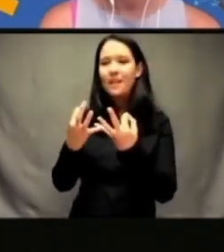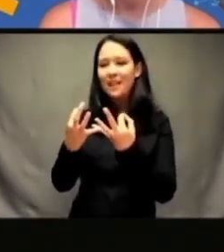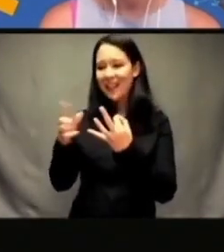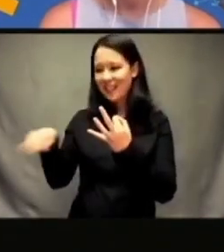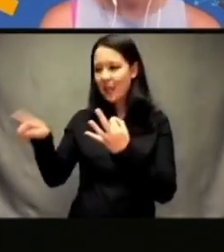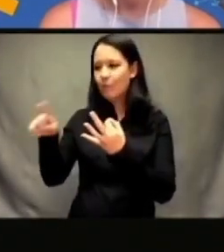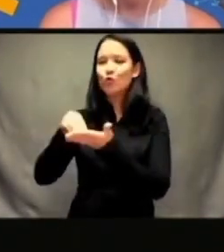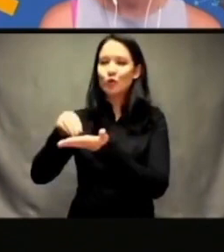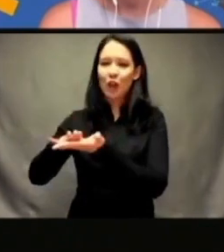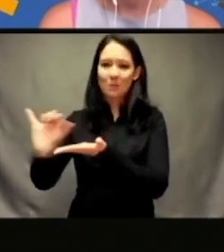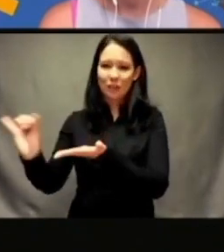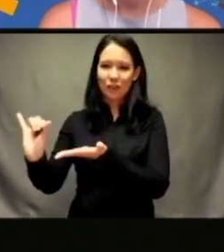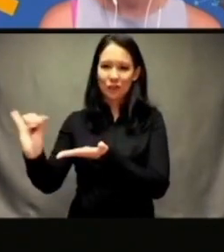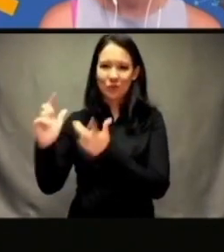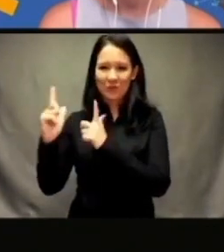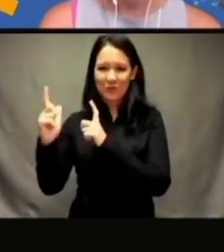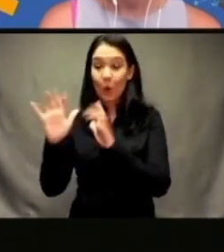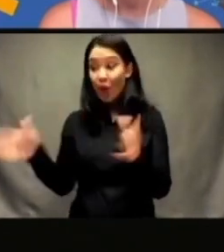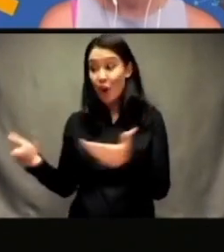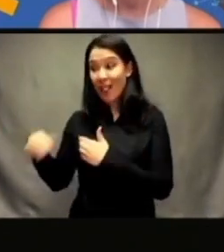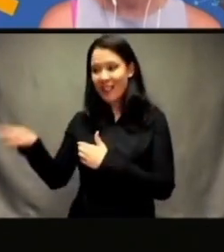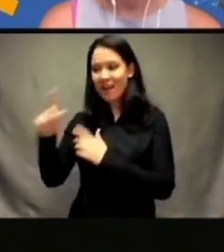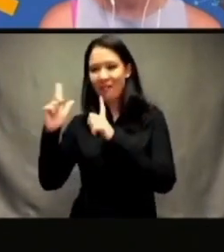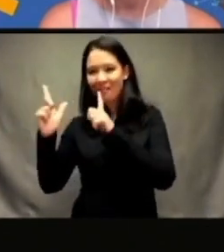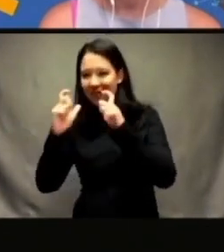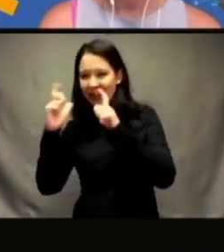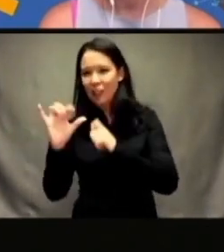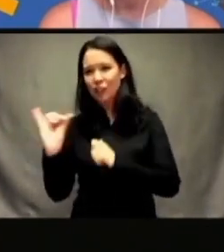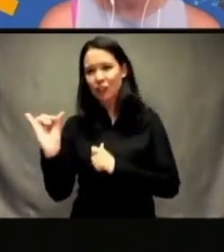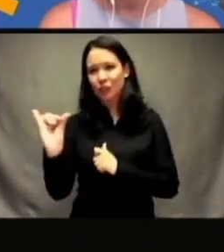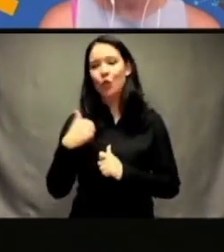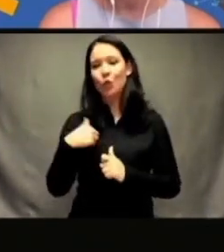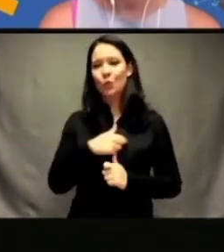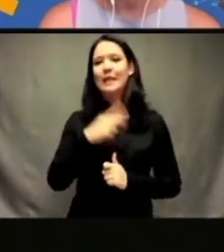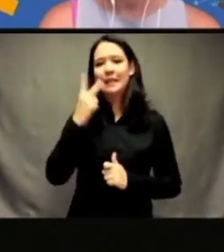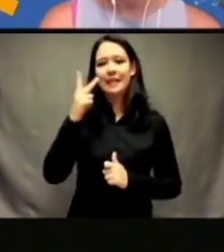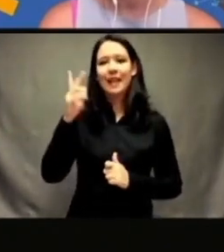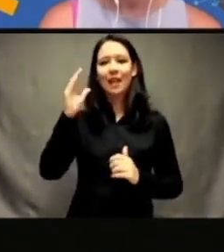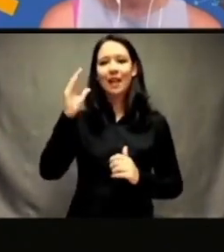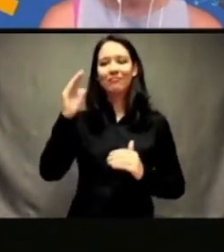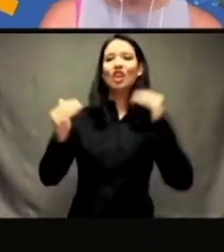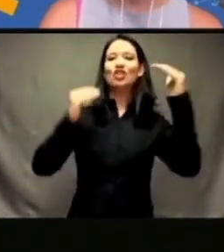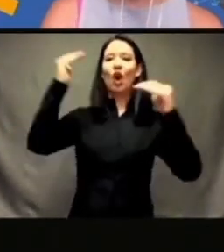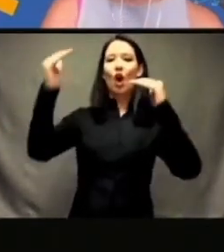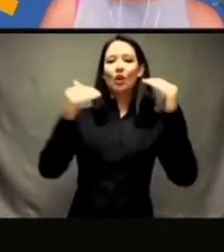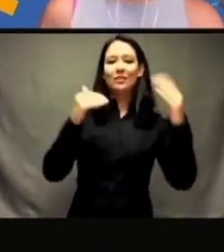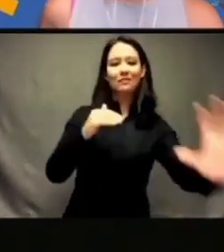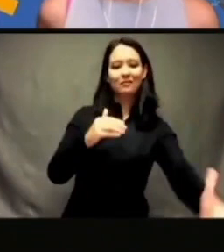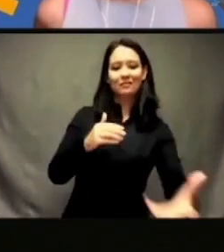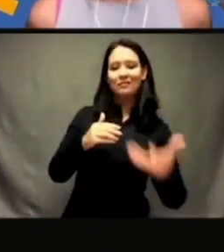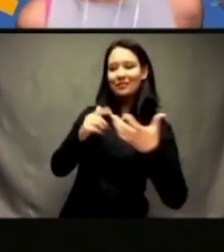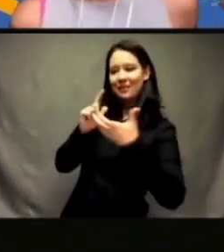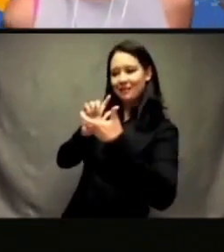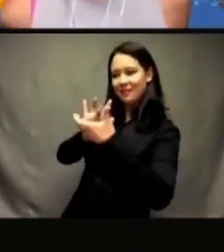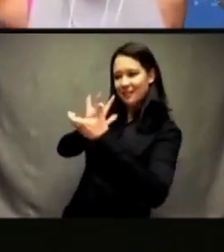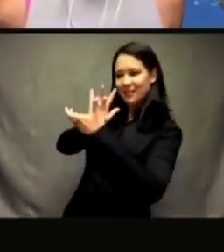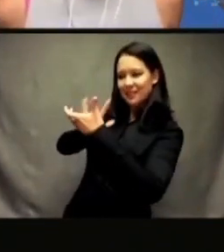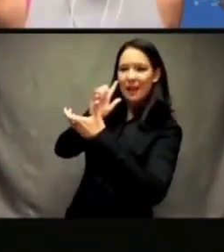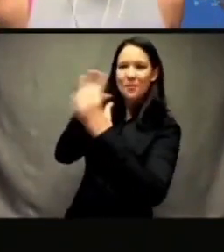we encourage them. And we definitely see adults taking out their phones, taking